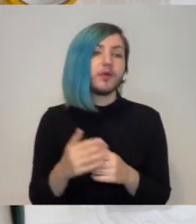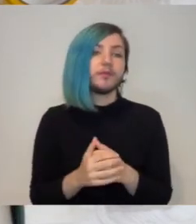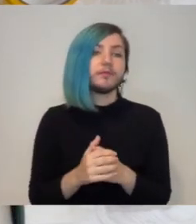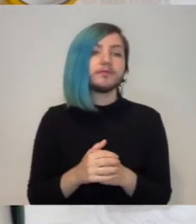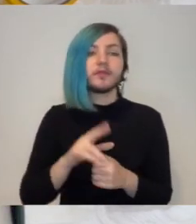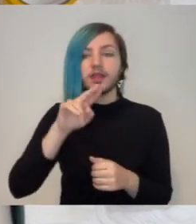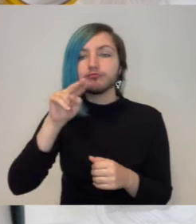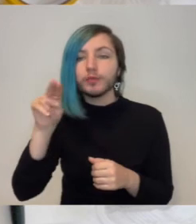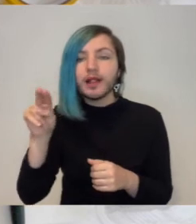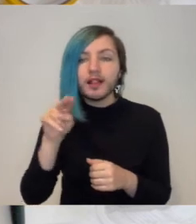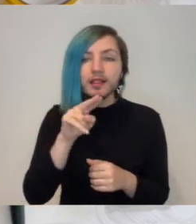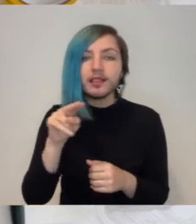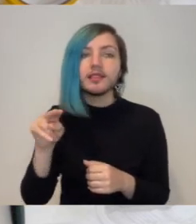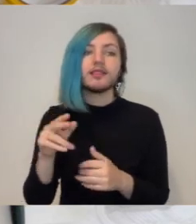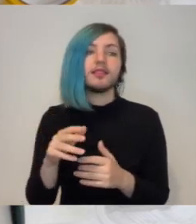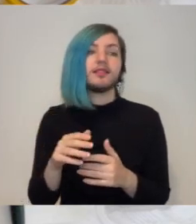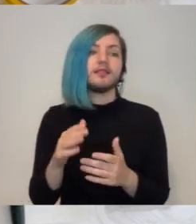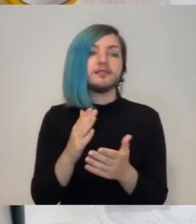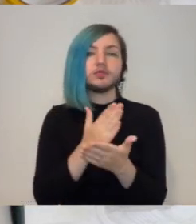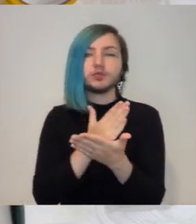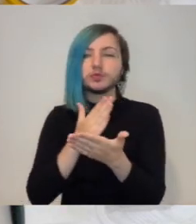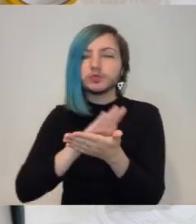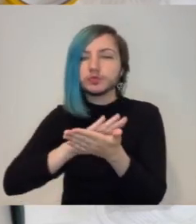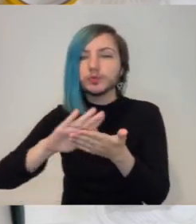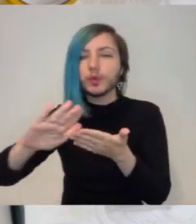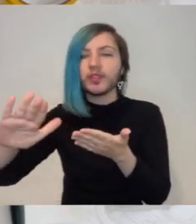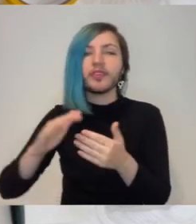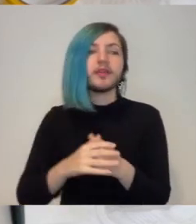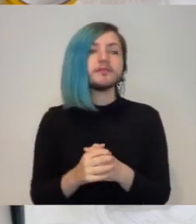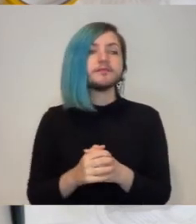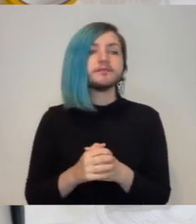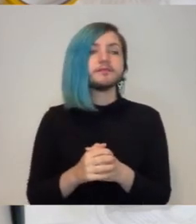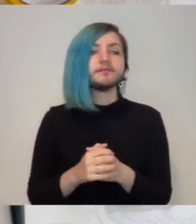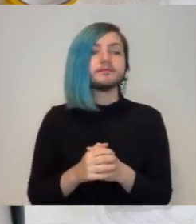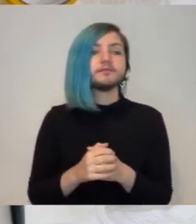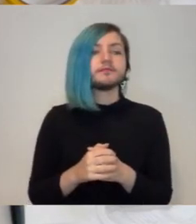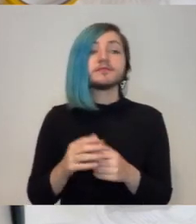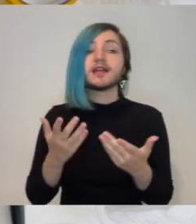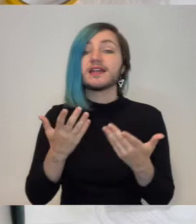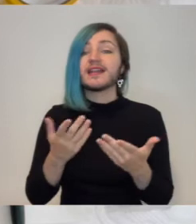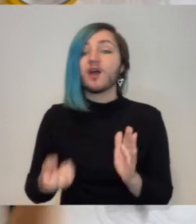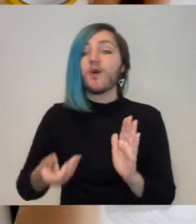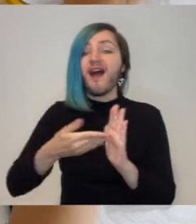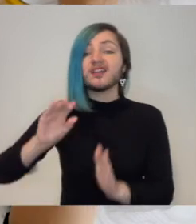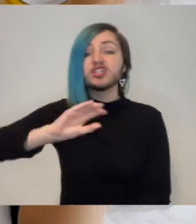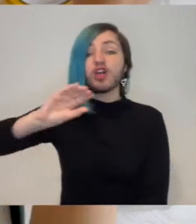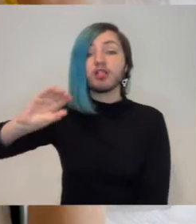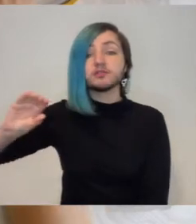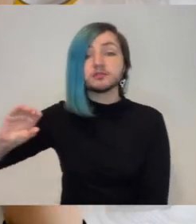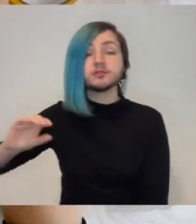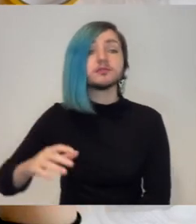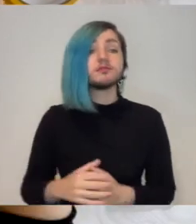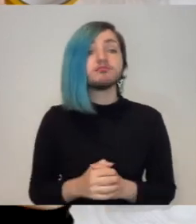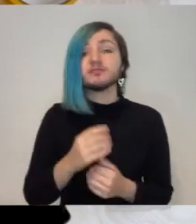before, and then use my wiggling motion to make it a more even wash. And this time I'm going to add some